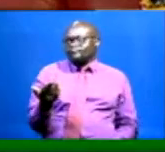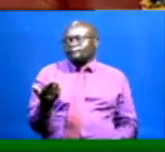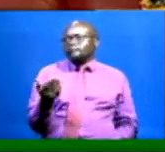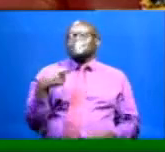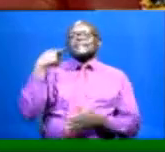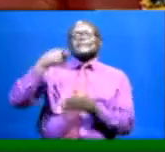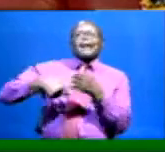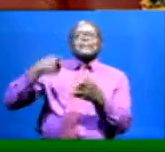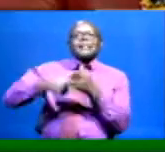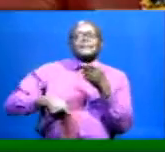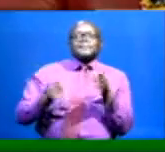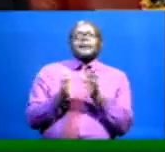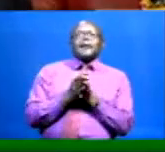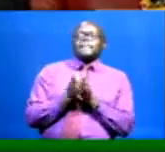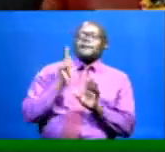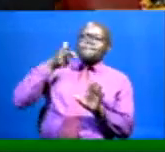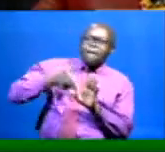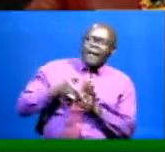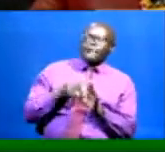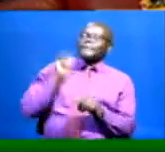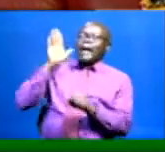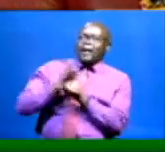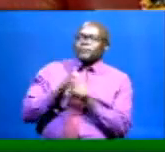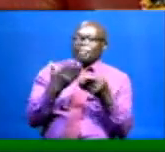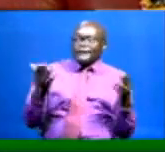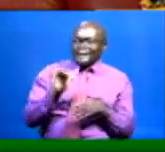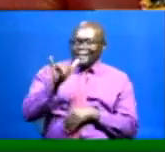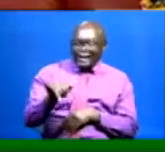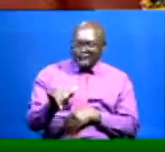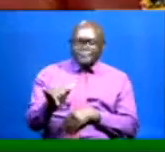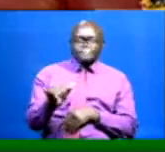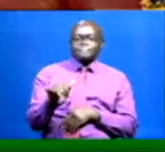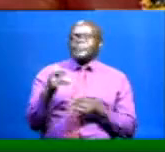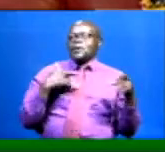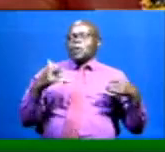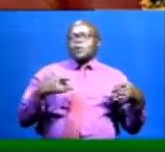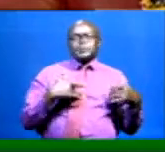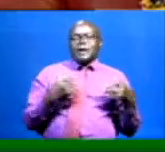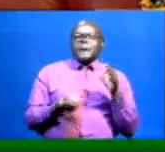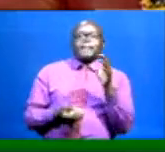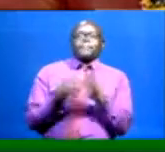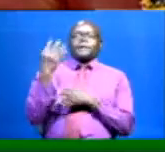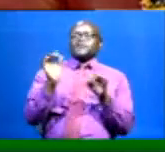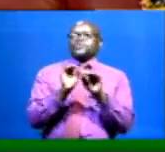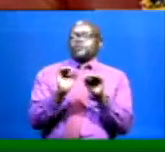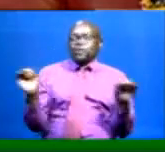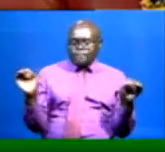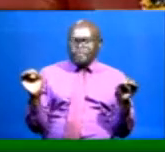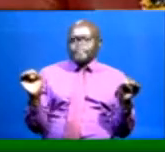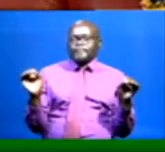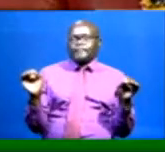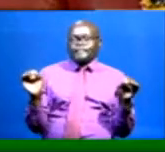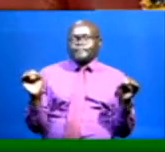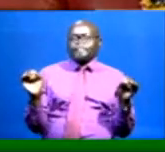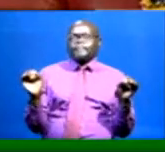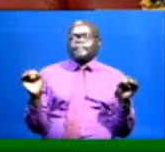taxes and fuel and a lot of things that actually do not concern the production of the